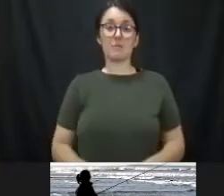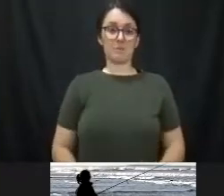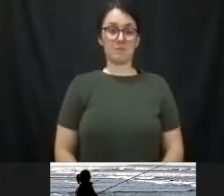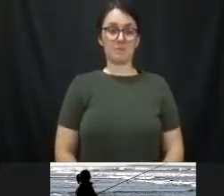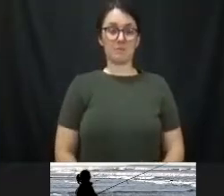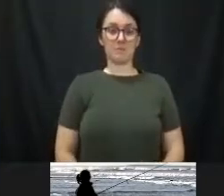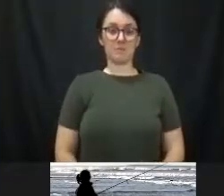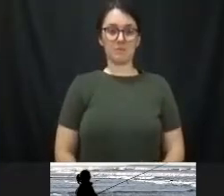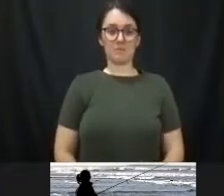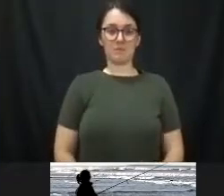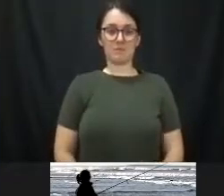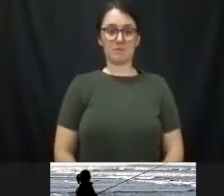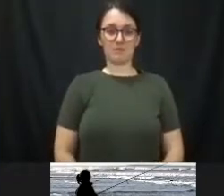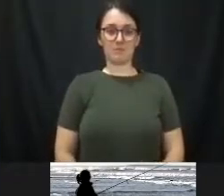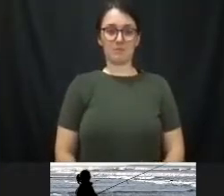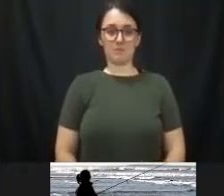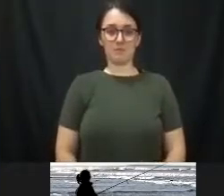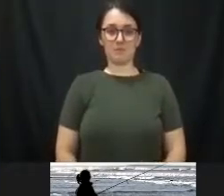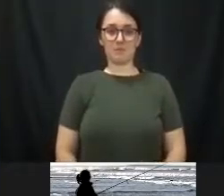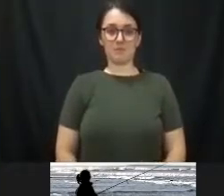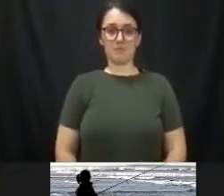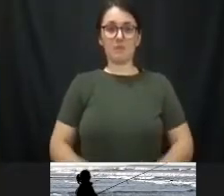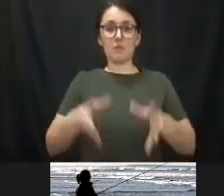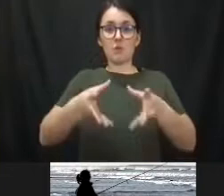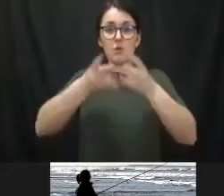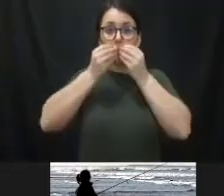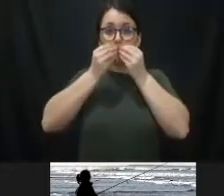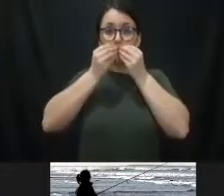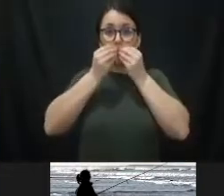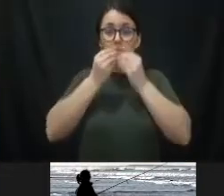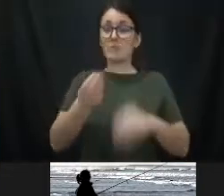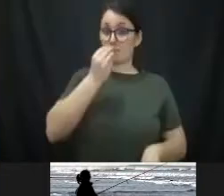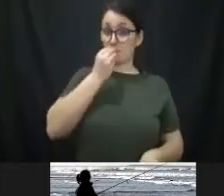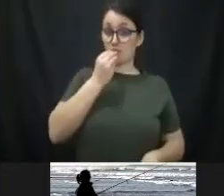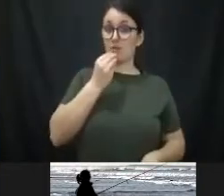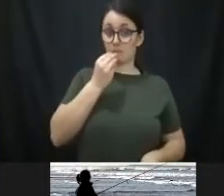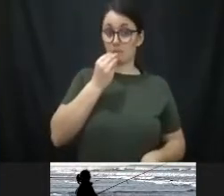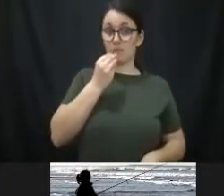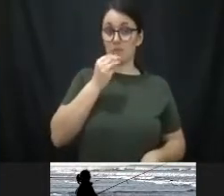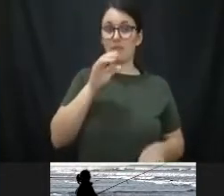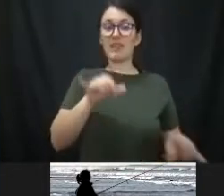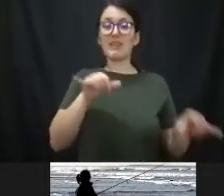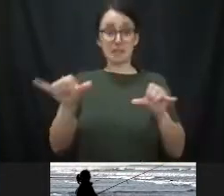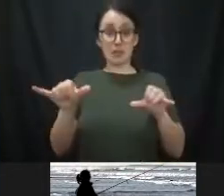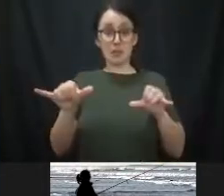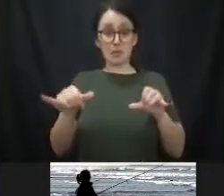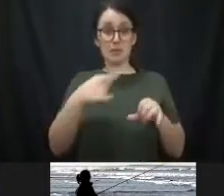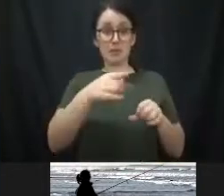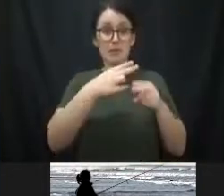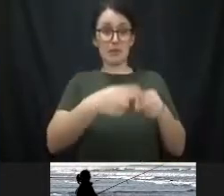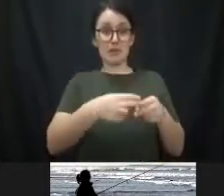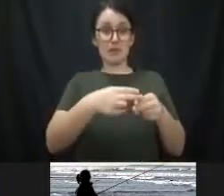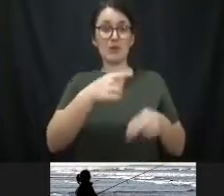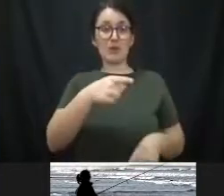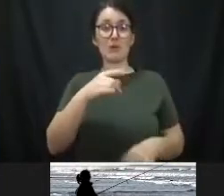2-ton tongue. And then they suck up the food, very similar to, they eat what are called mysid shrimp, very